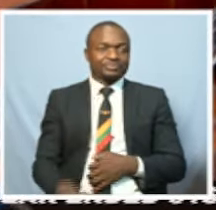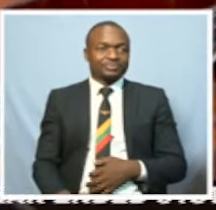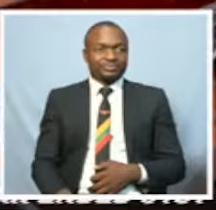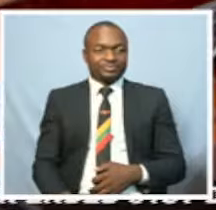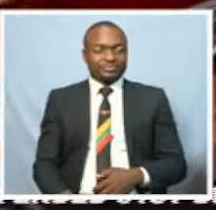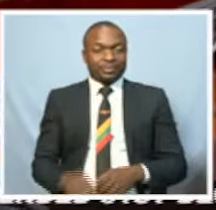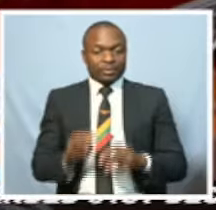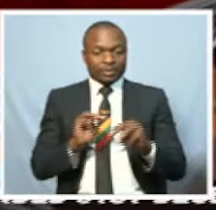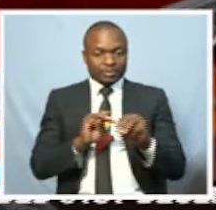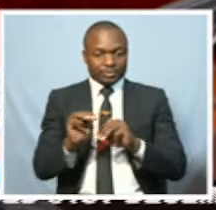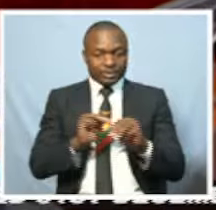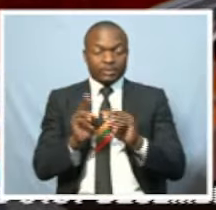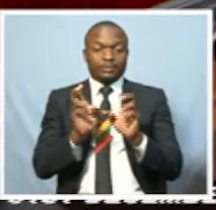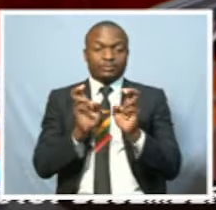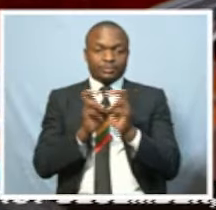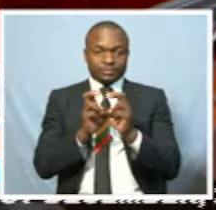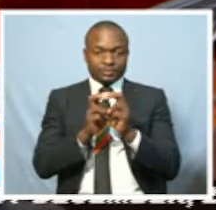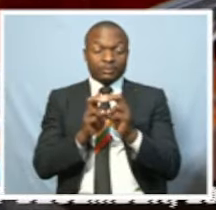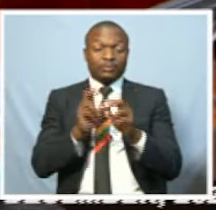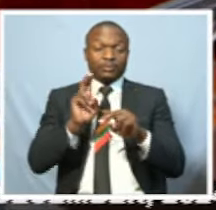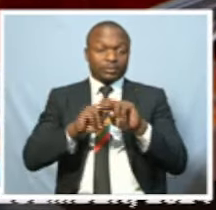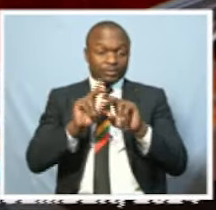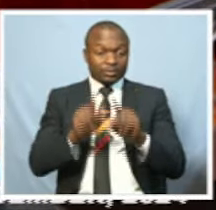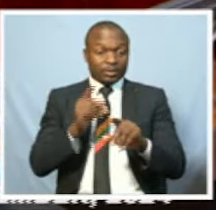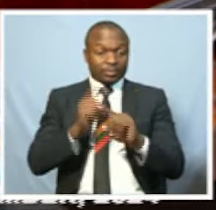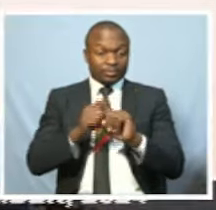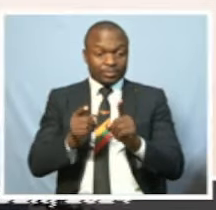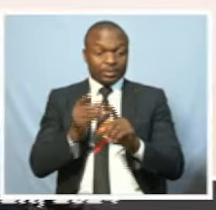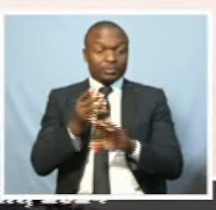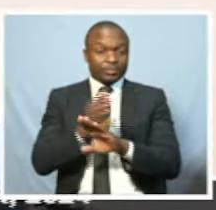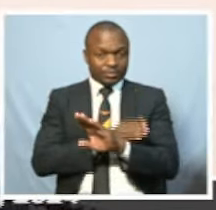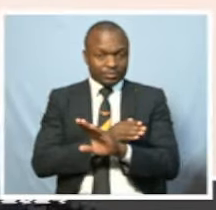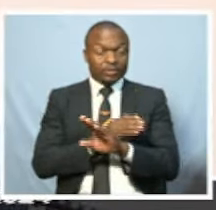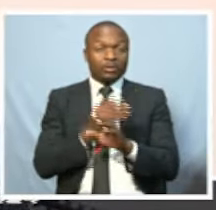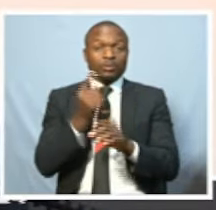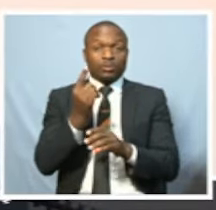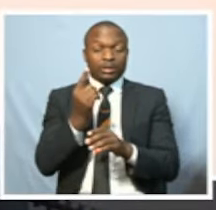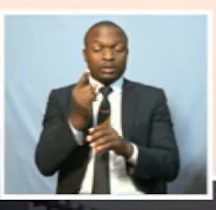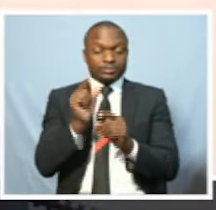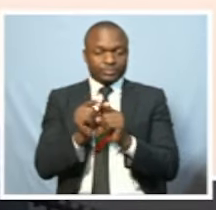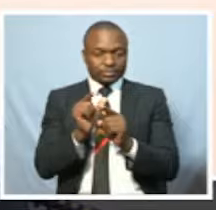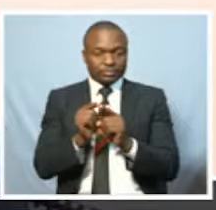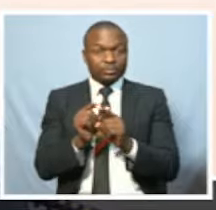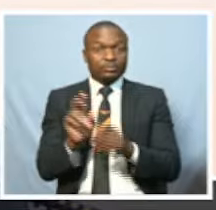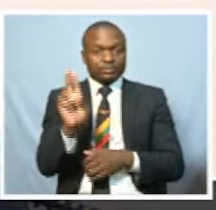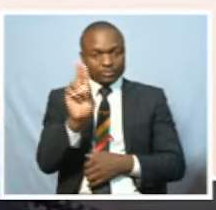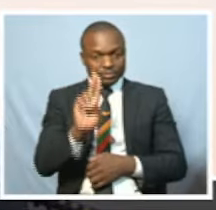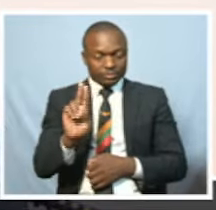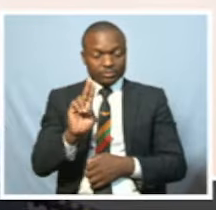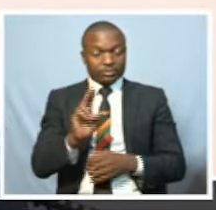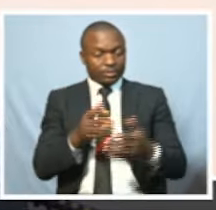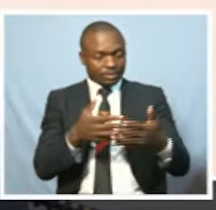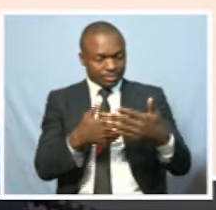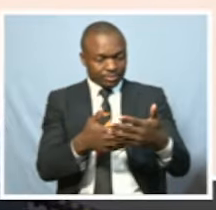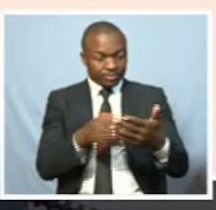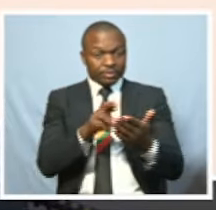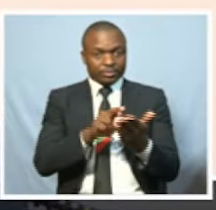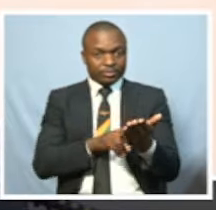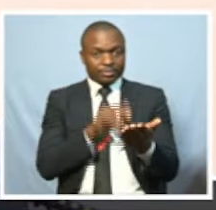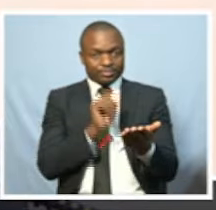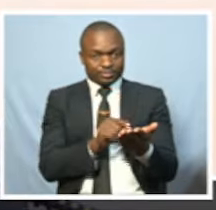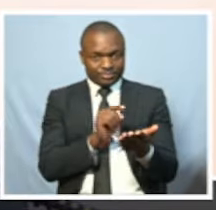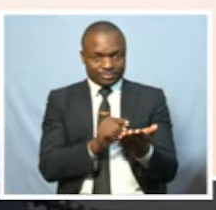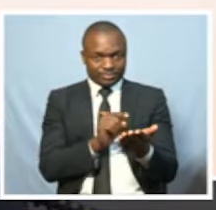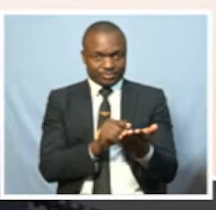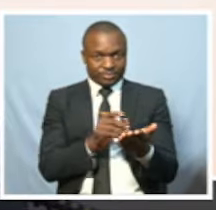terms of managing this project? Yes, Chair. But before I just do that, just one word I wanted to use, because in our document, we have